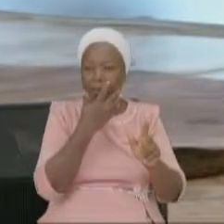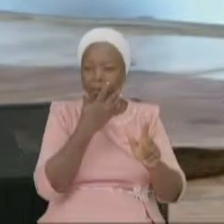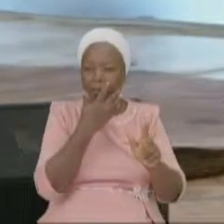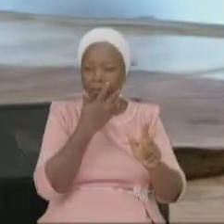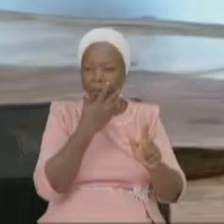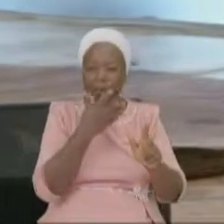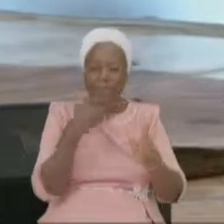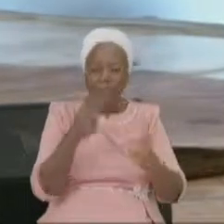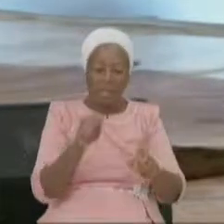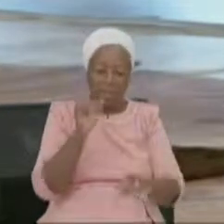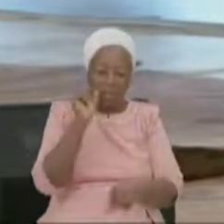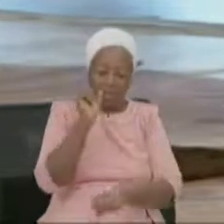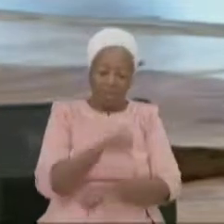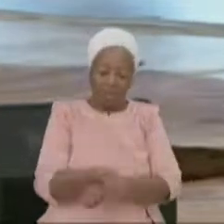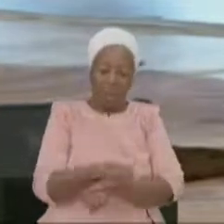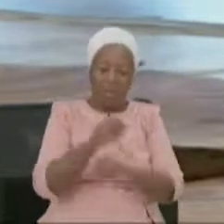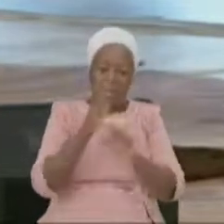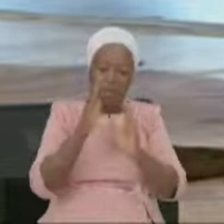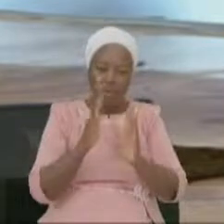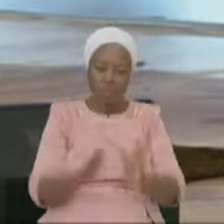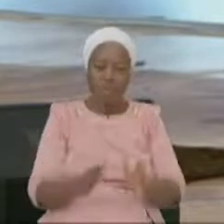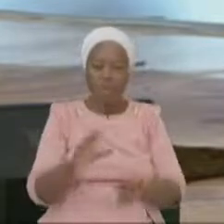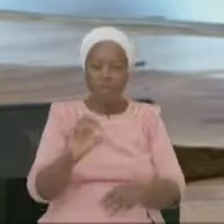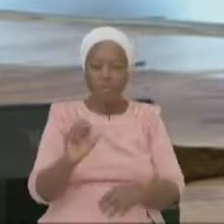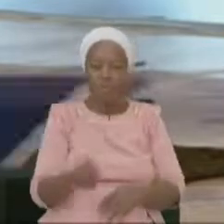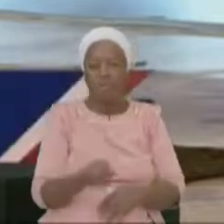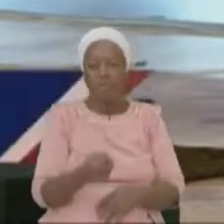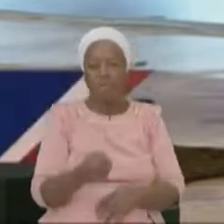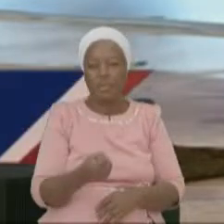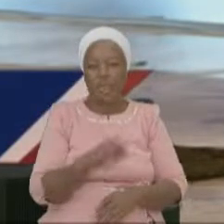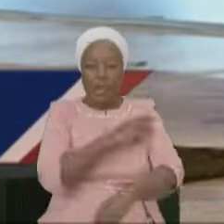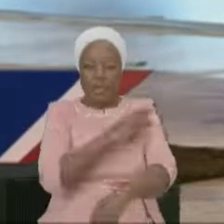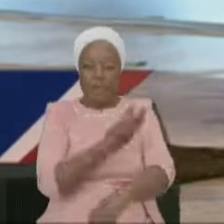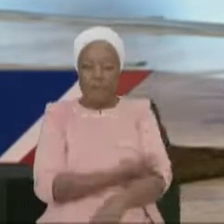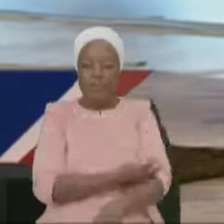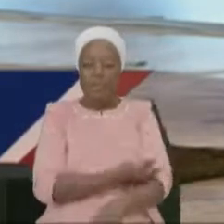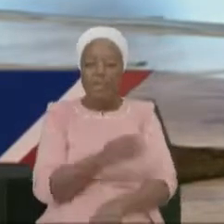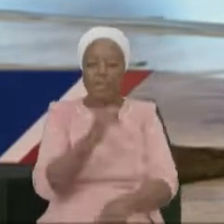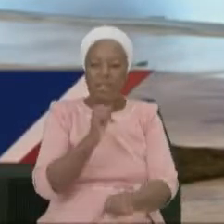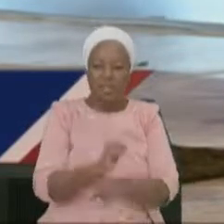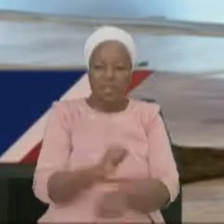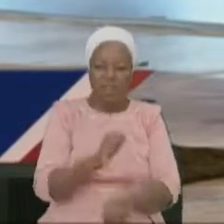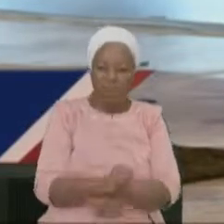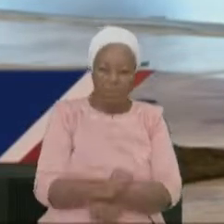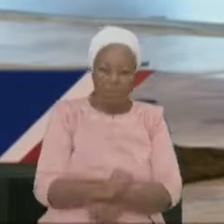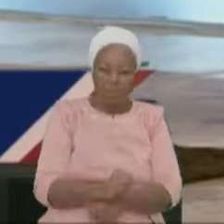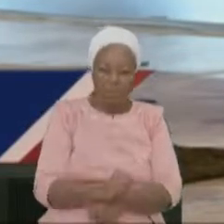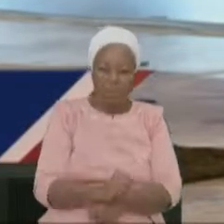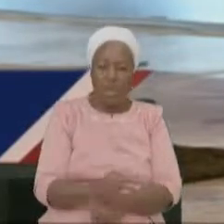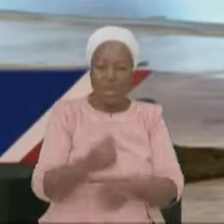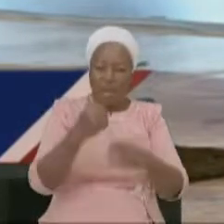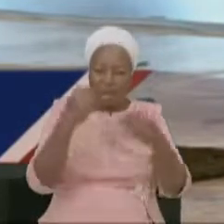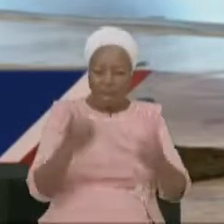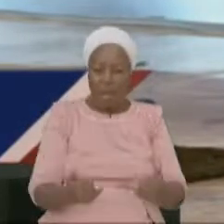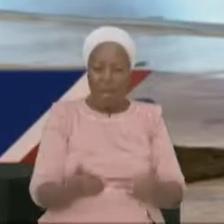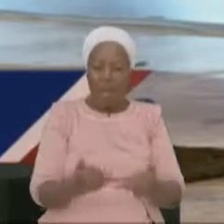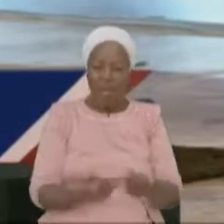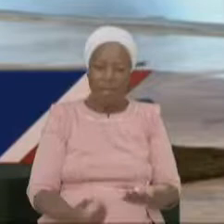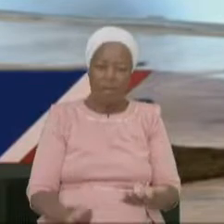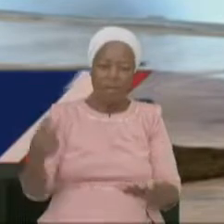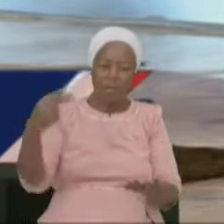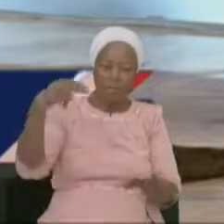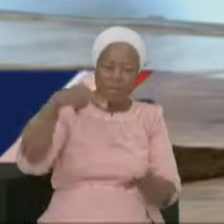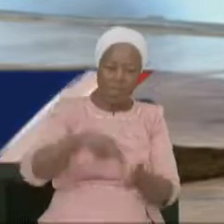conqueror's mighty works now risen from the